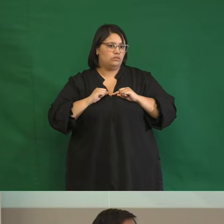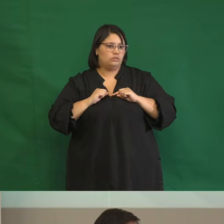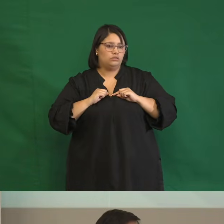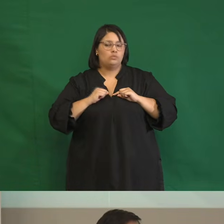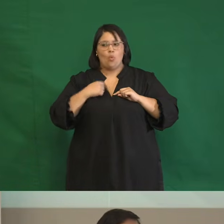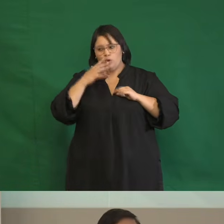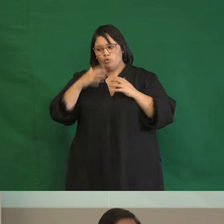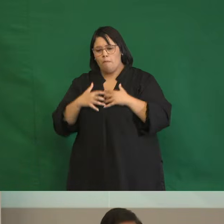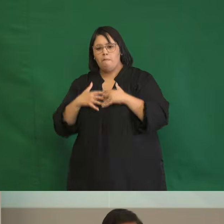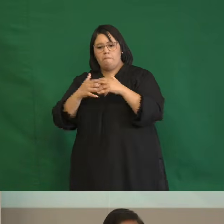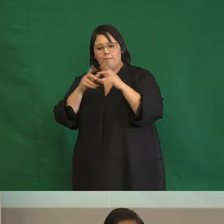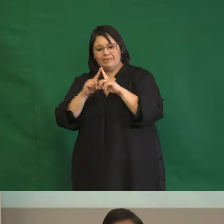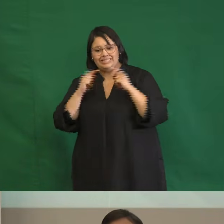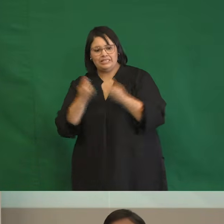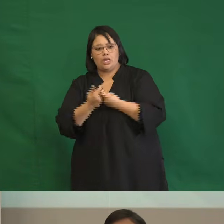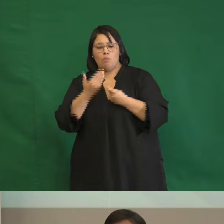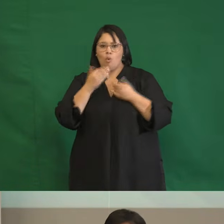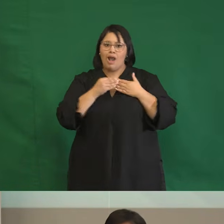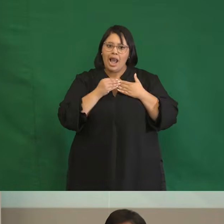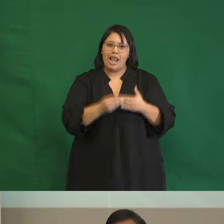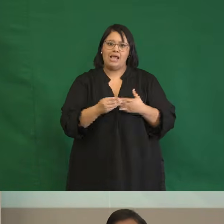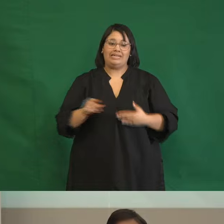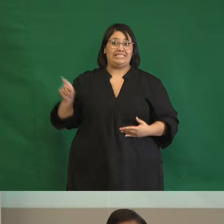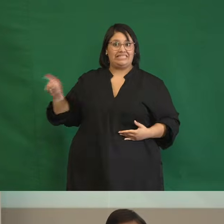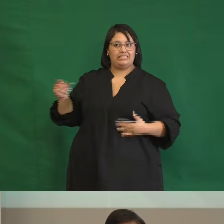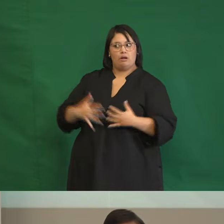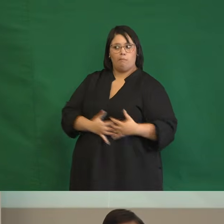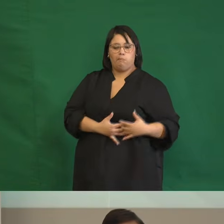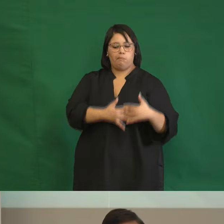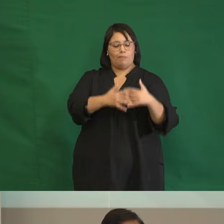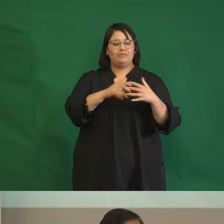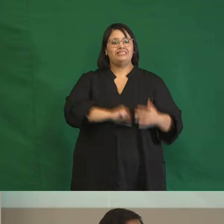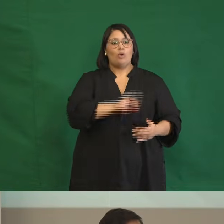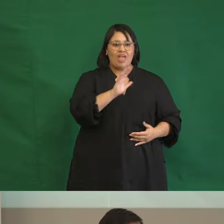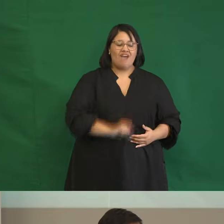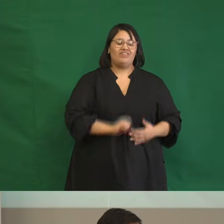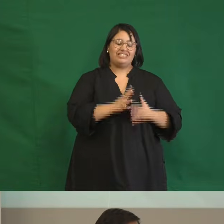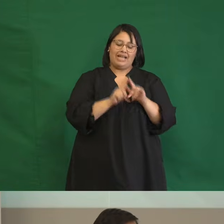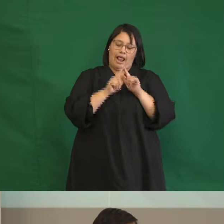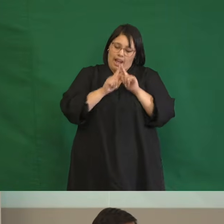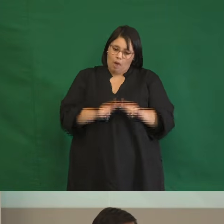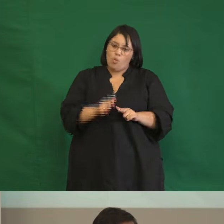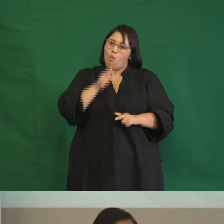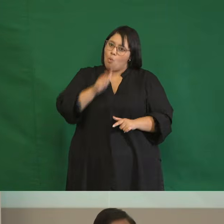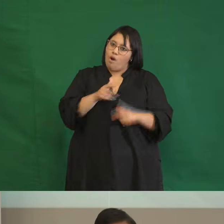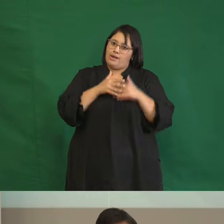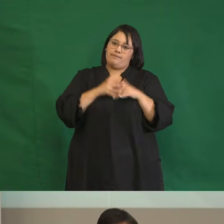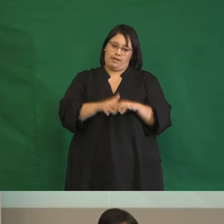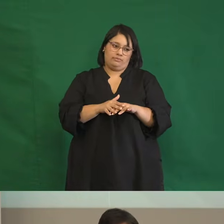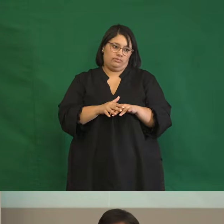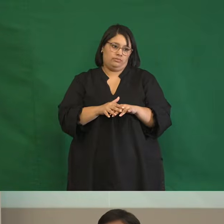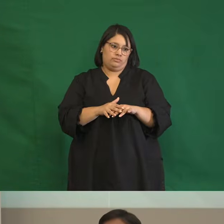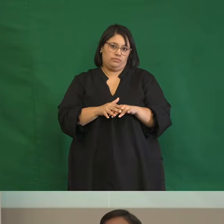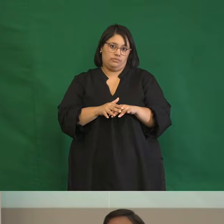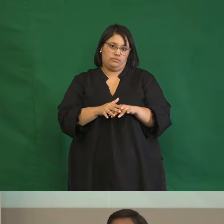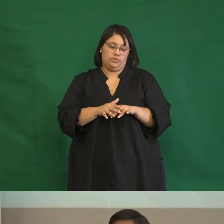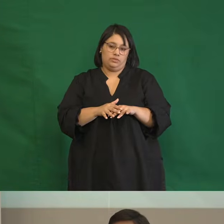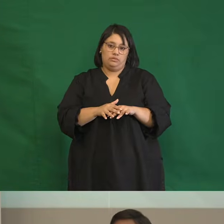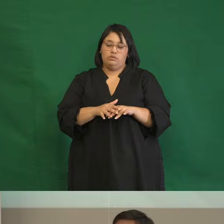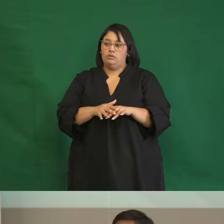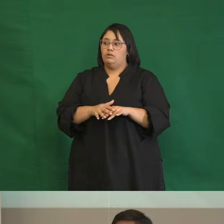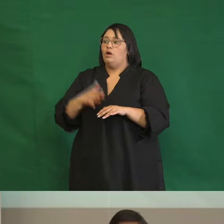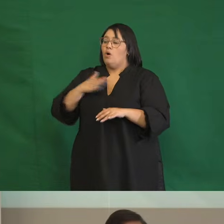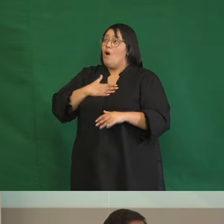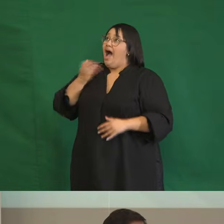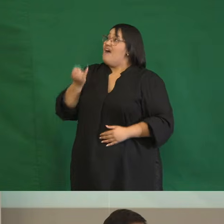form the team that drives the creation of a South African Sign Language WordNet as well. We have